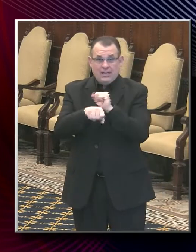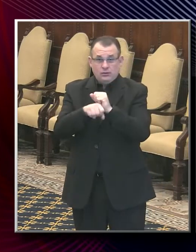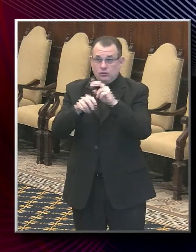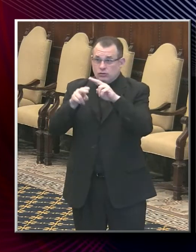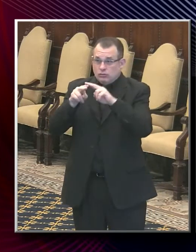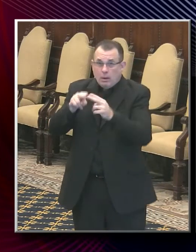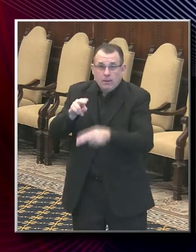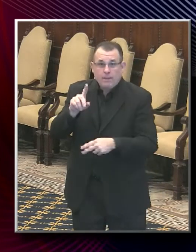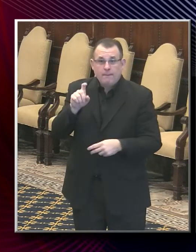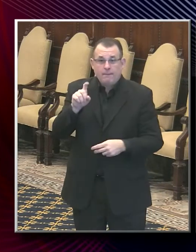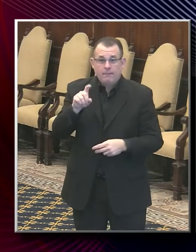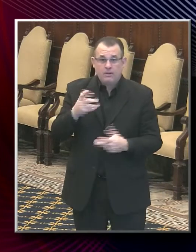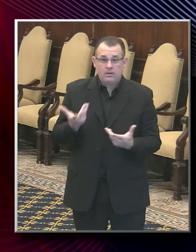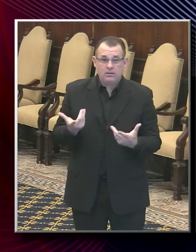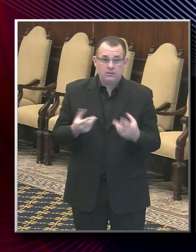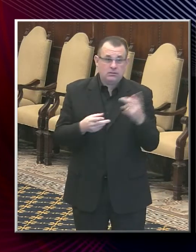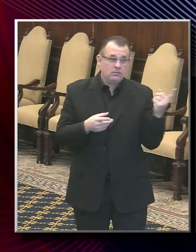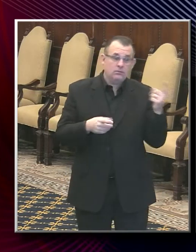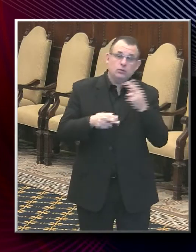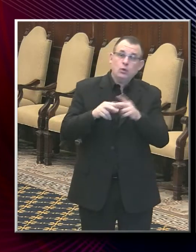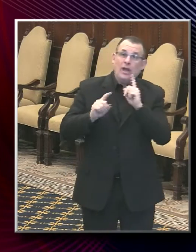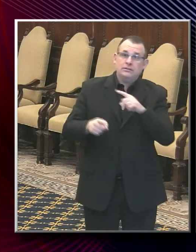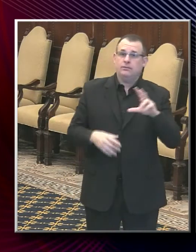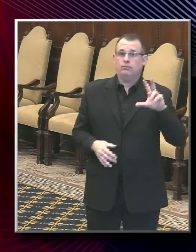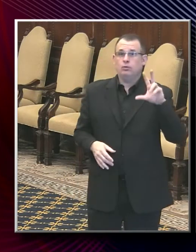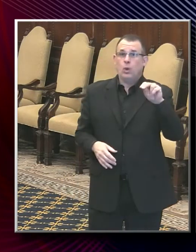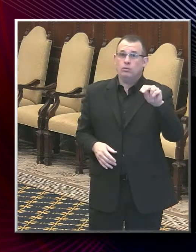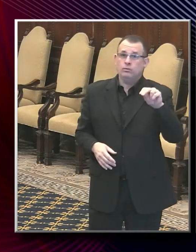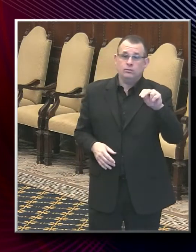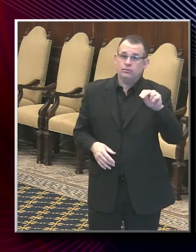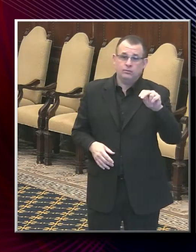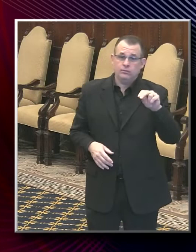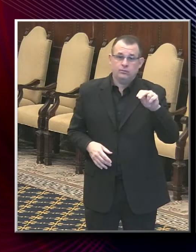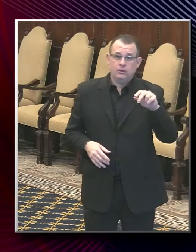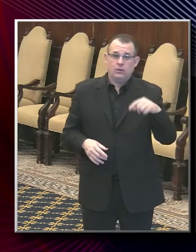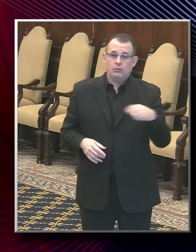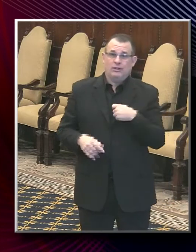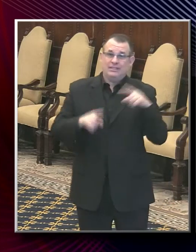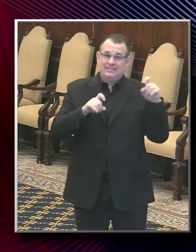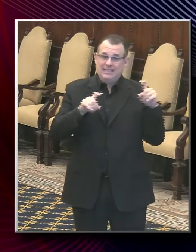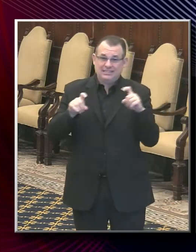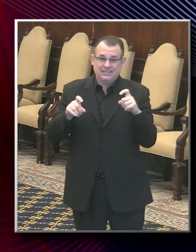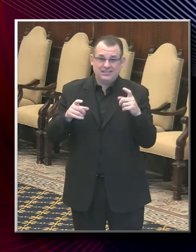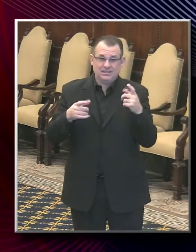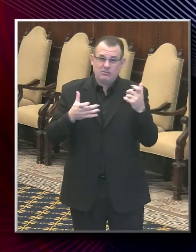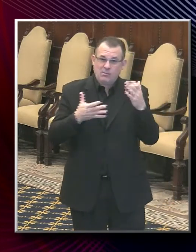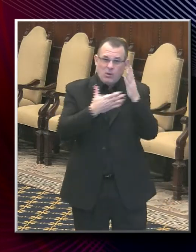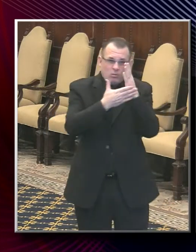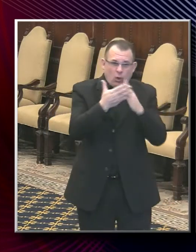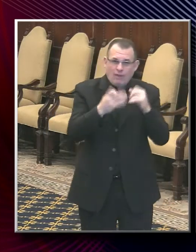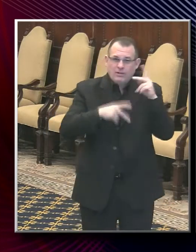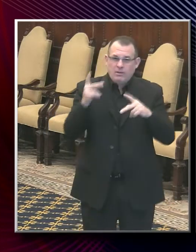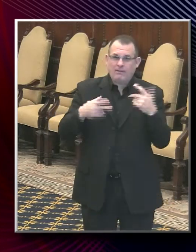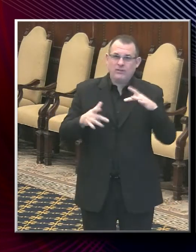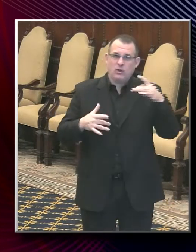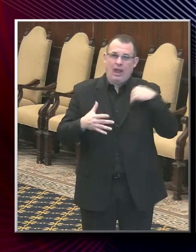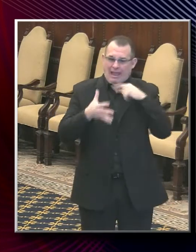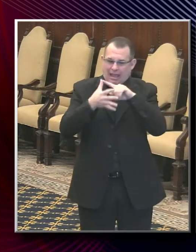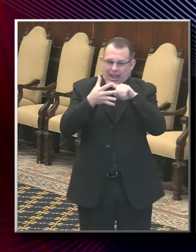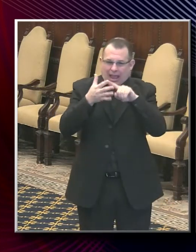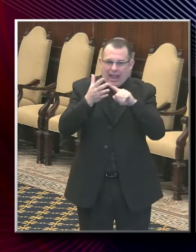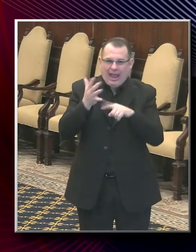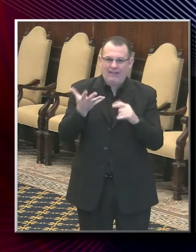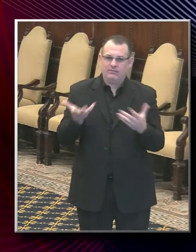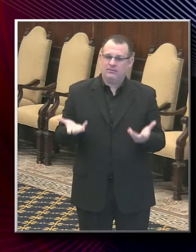Short answer is no. We know that we're only testing a fraction of the people who have symptoms. We know we're only identifying a fraction of the cases. If that fraction